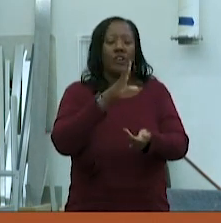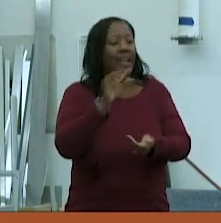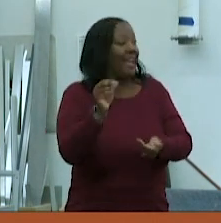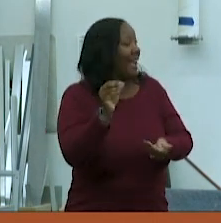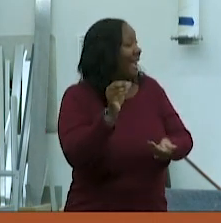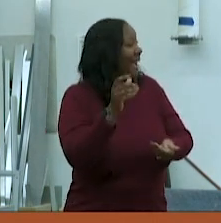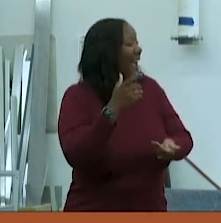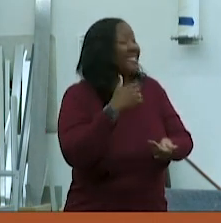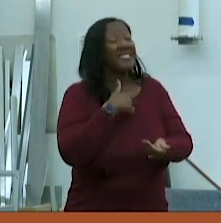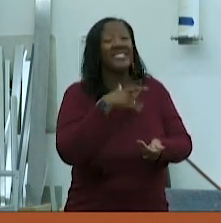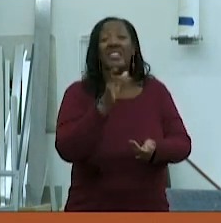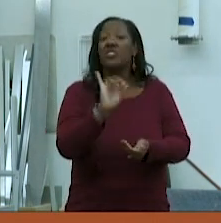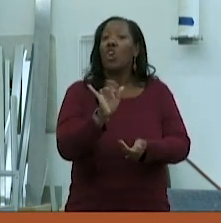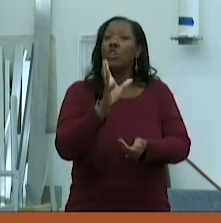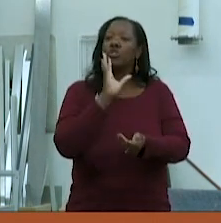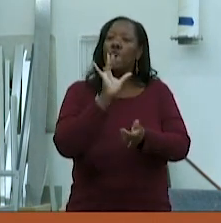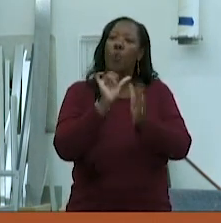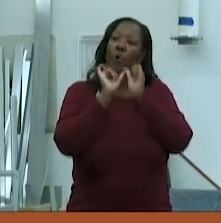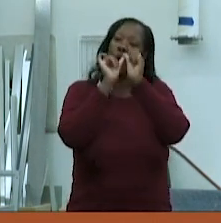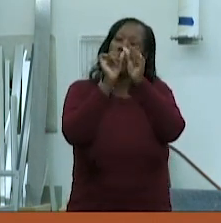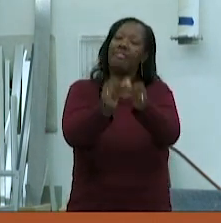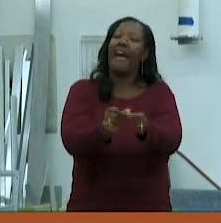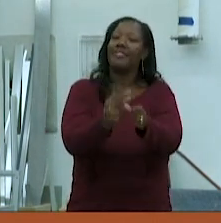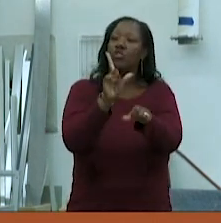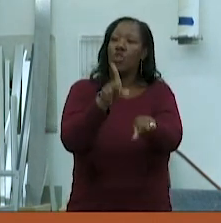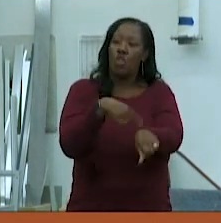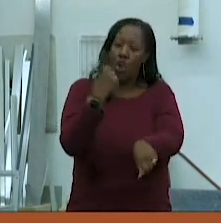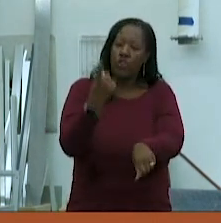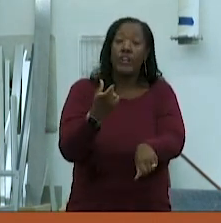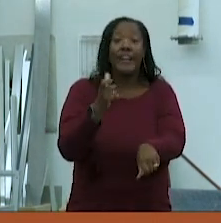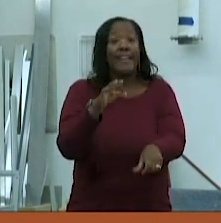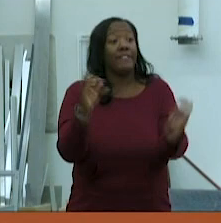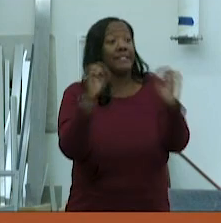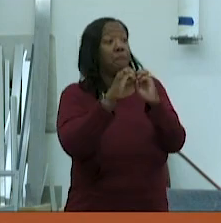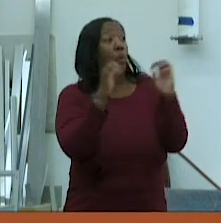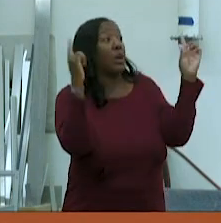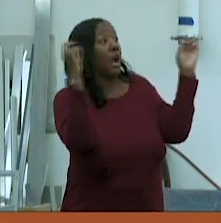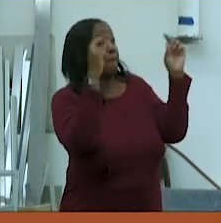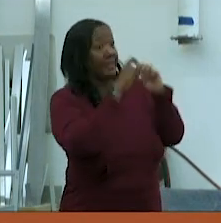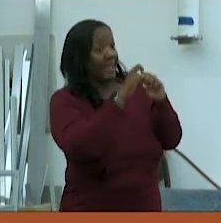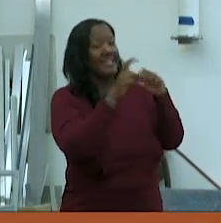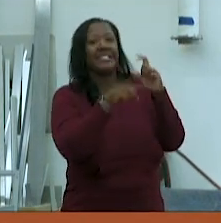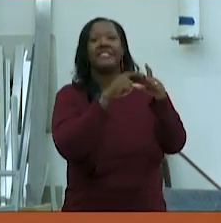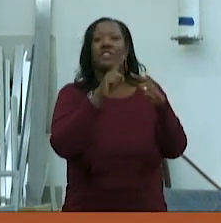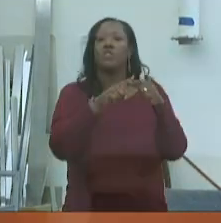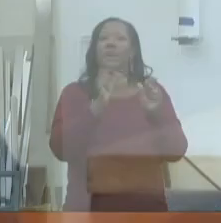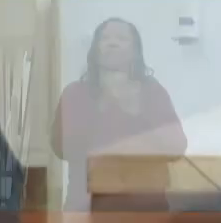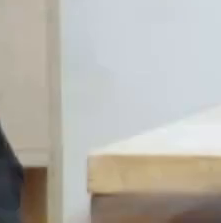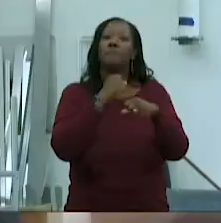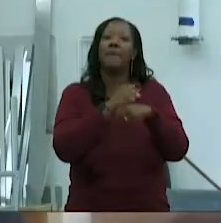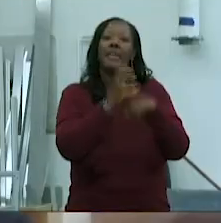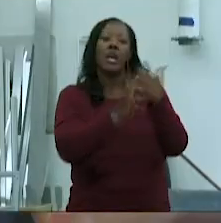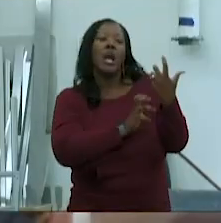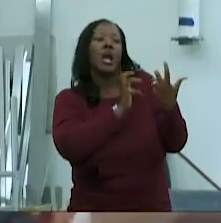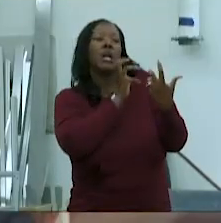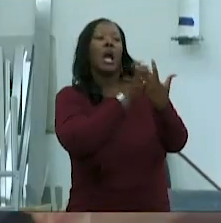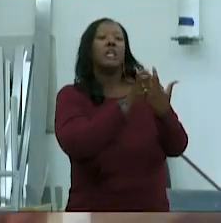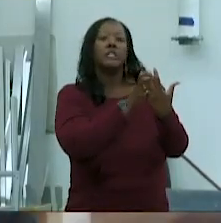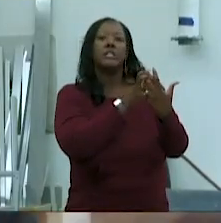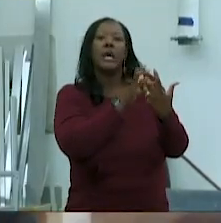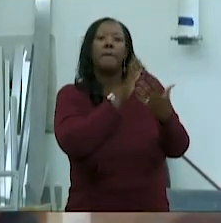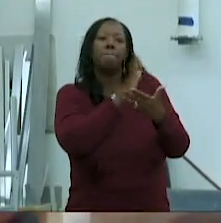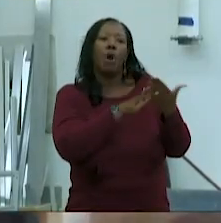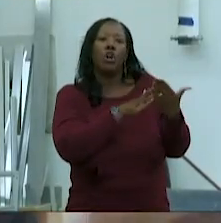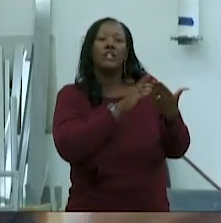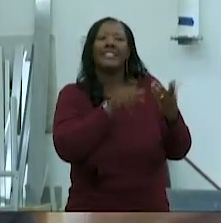make them last longer. There's less to fix. The more complex it is, the more likely that you had to make custom-made pieces, and it could take months to replace those as opposed